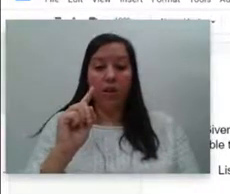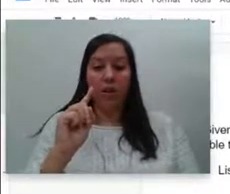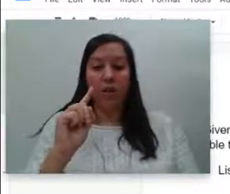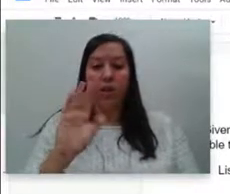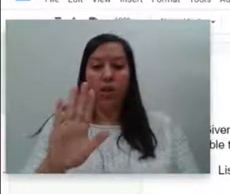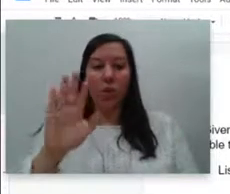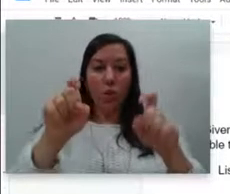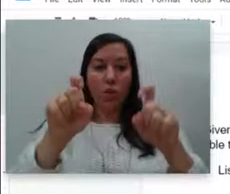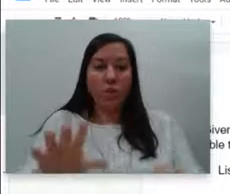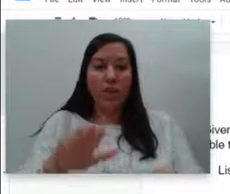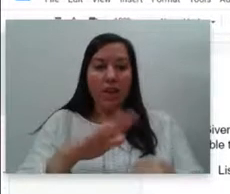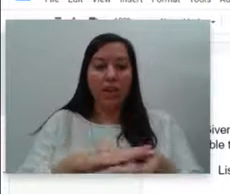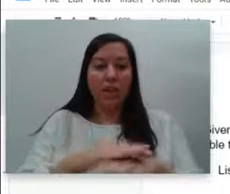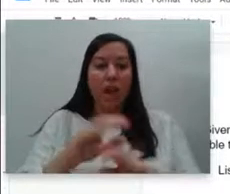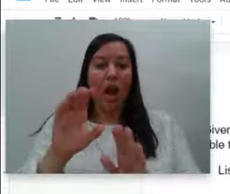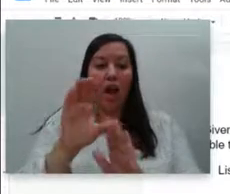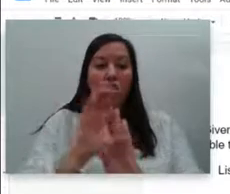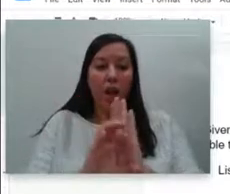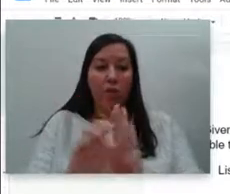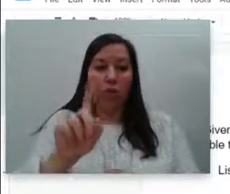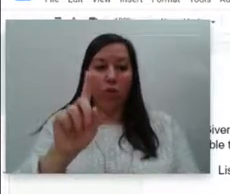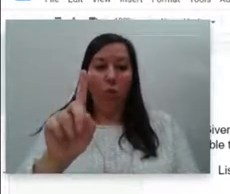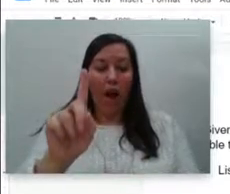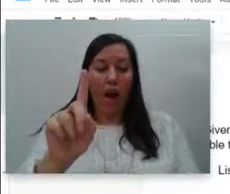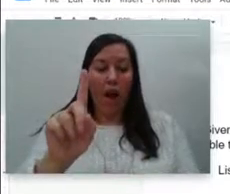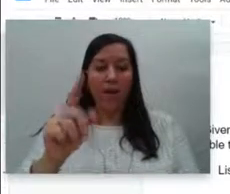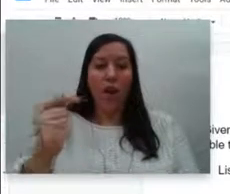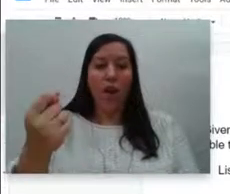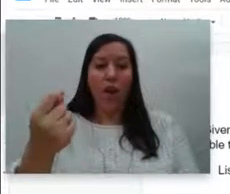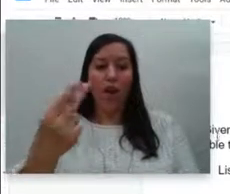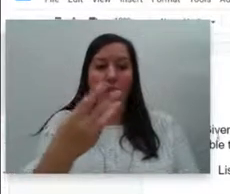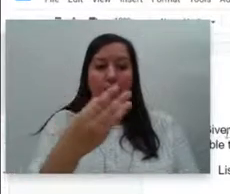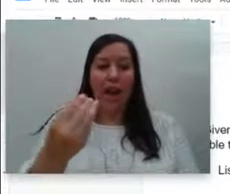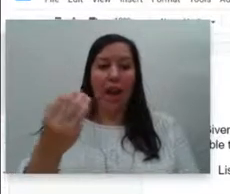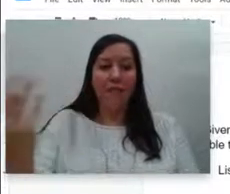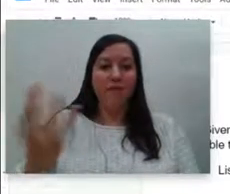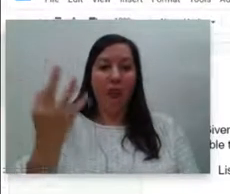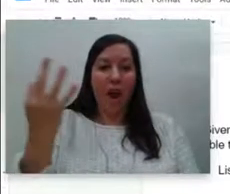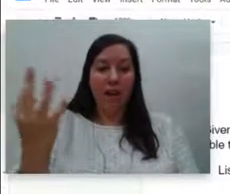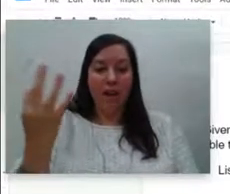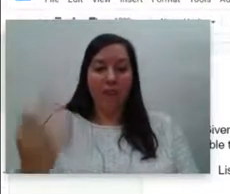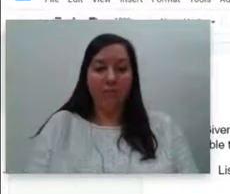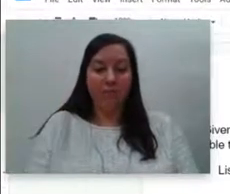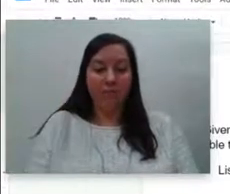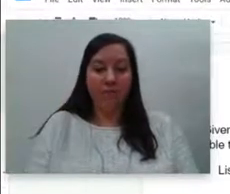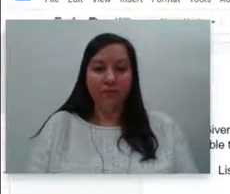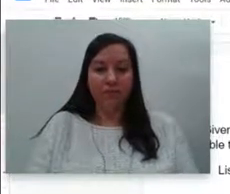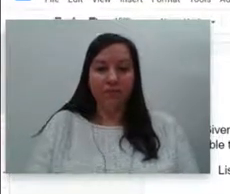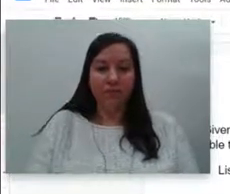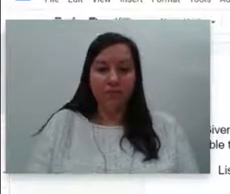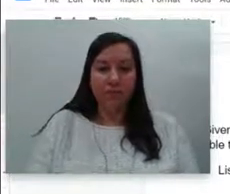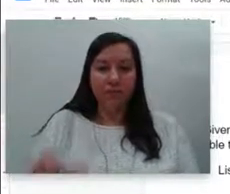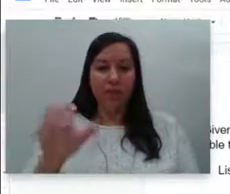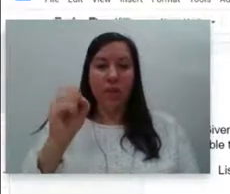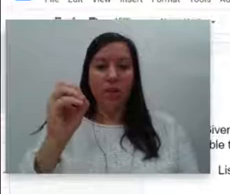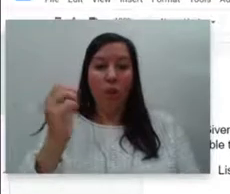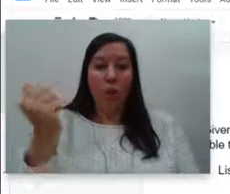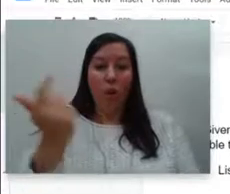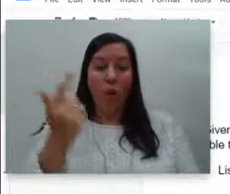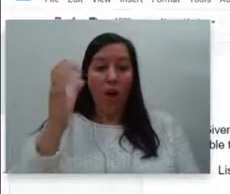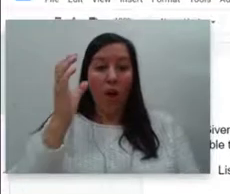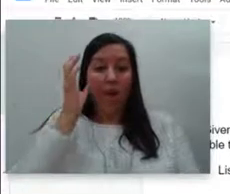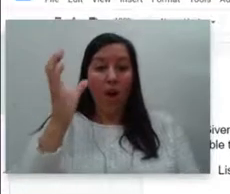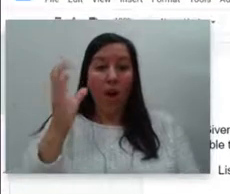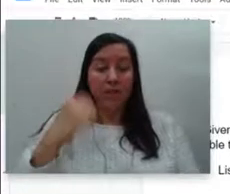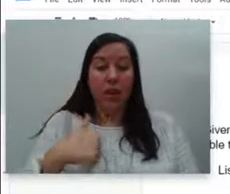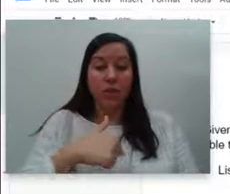your test on chapter 1, Thursday and Friday. So all of the concepts that